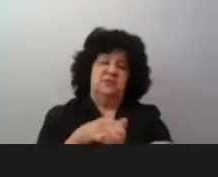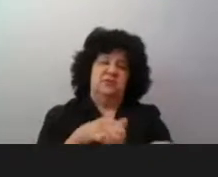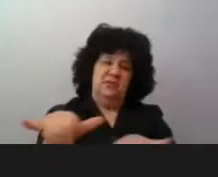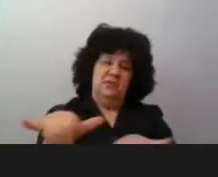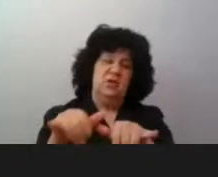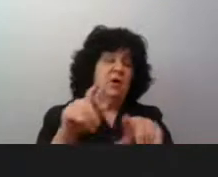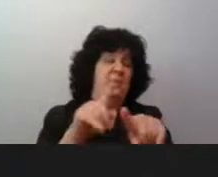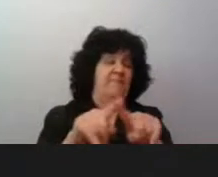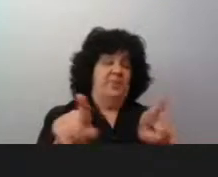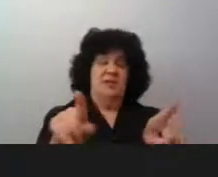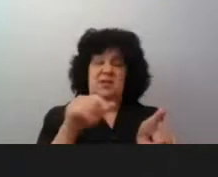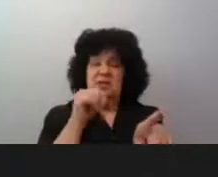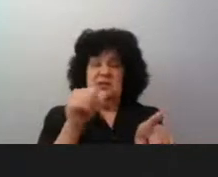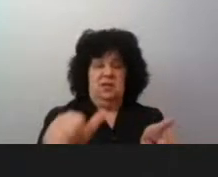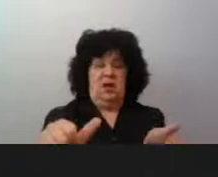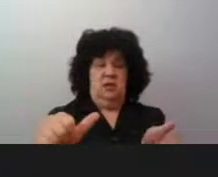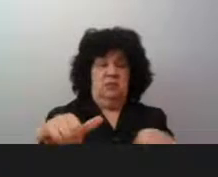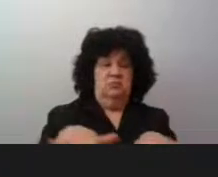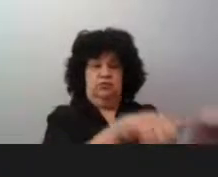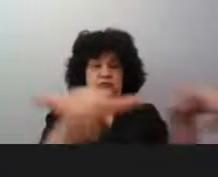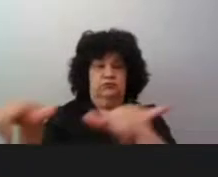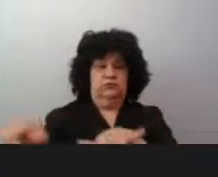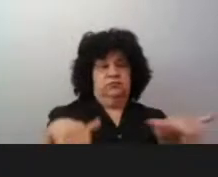but not across the board.